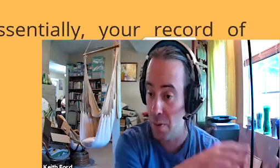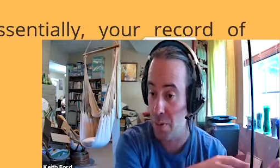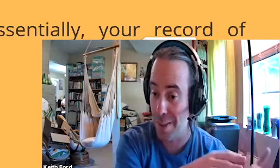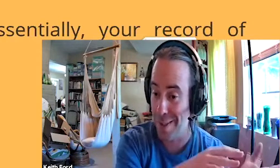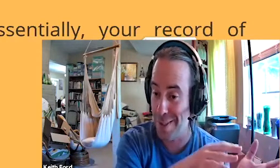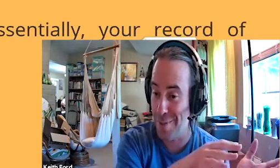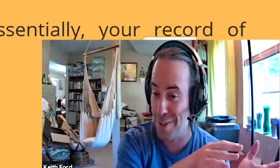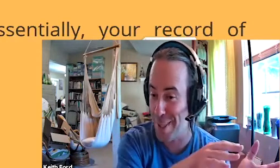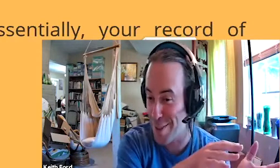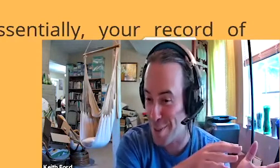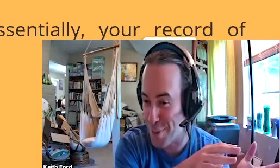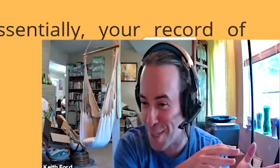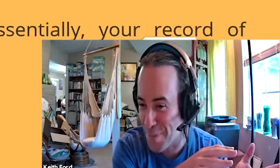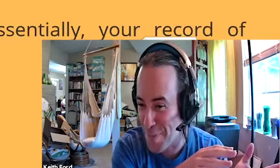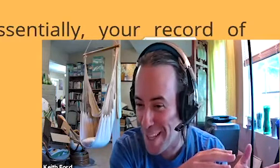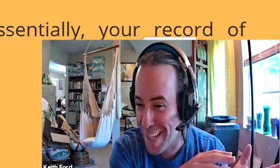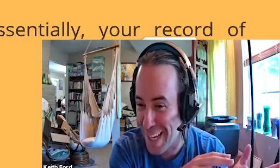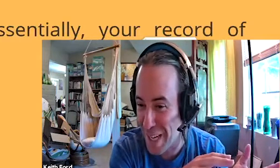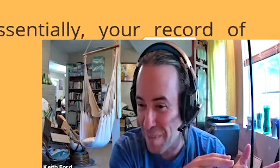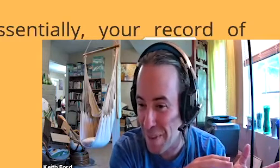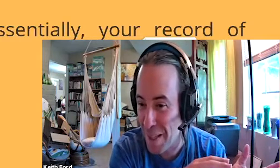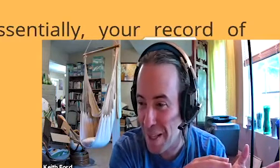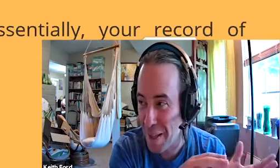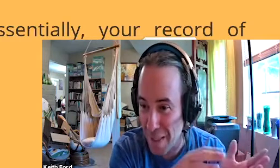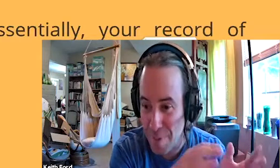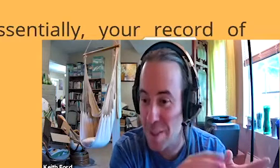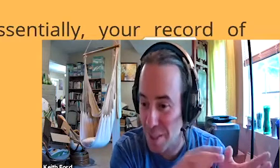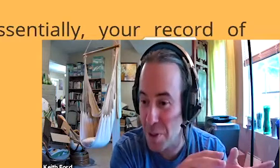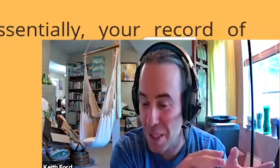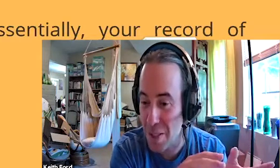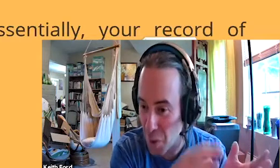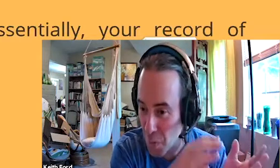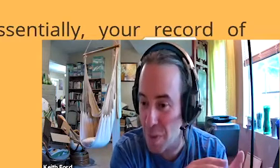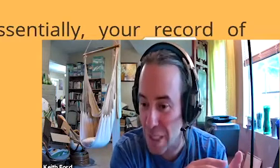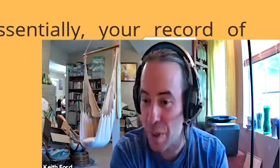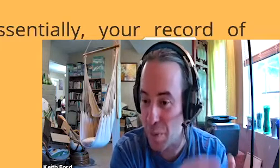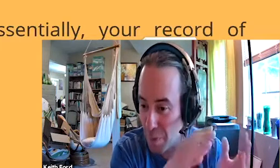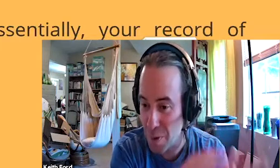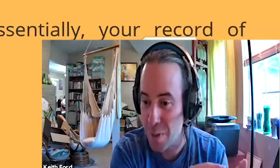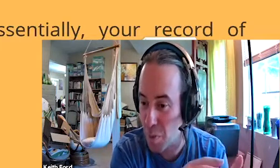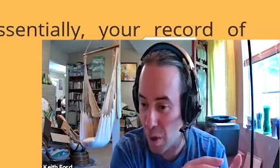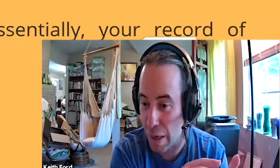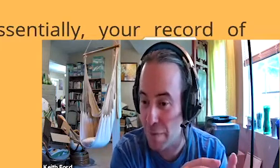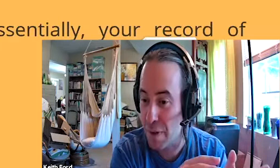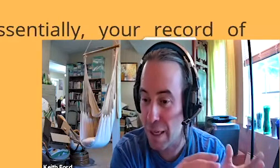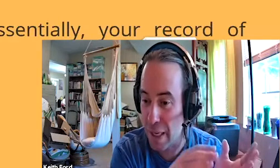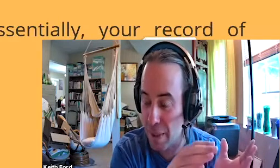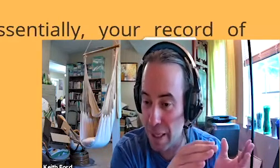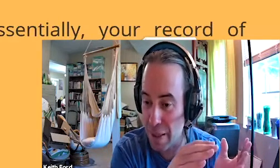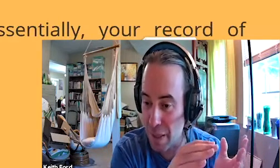own horn or toot the chief negotiator's horn for him, that was a negotiation over the summer when most of us were